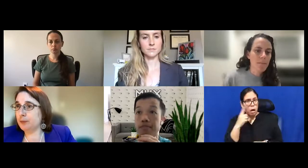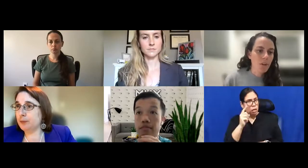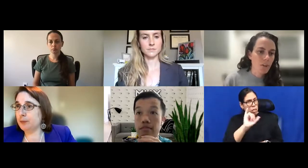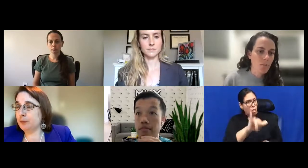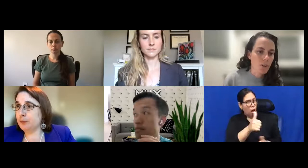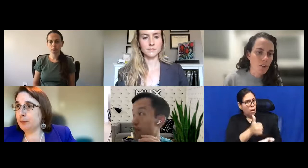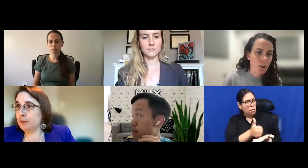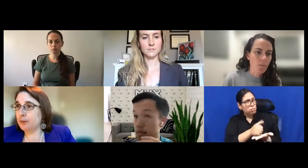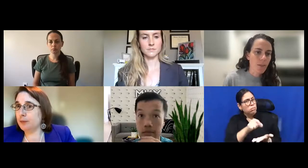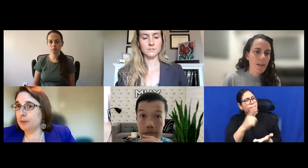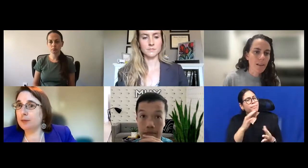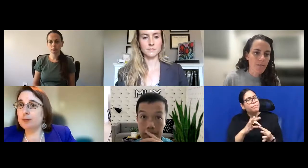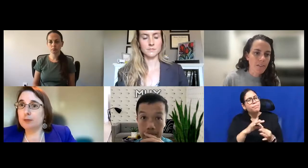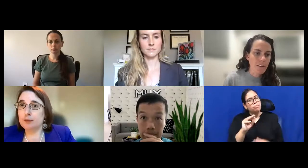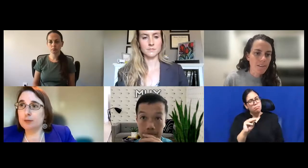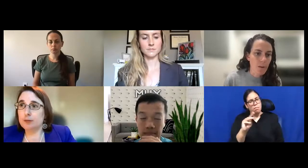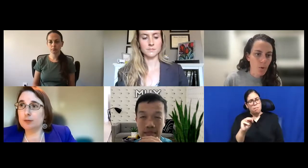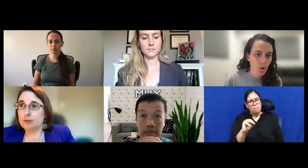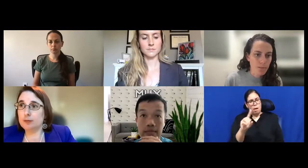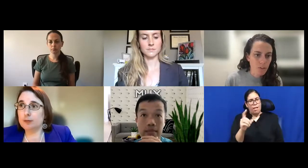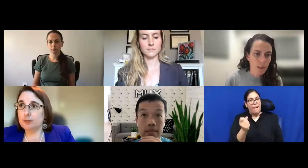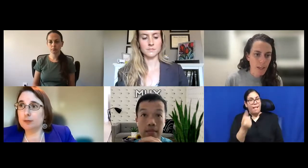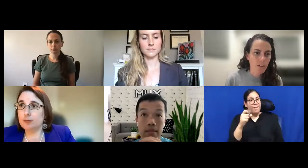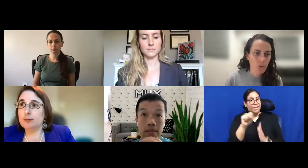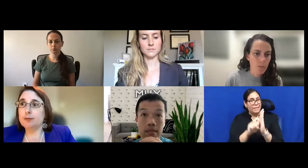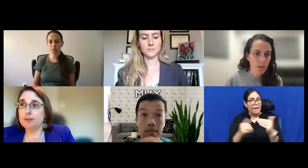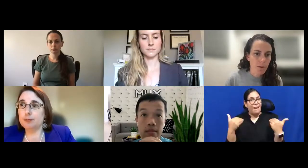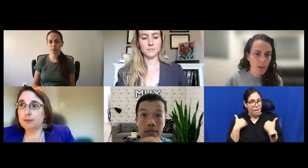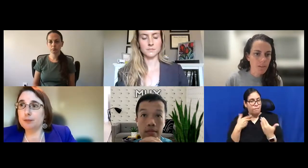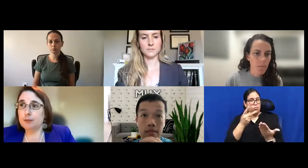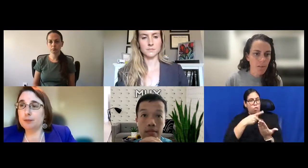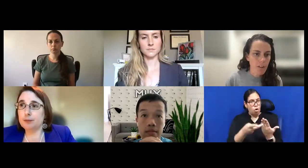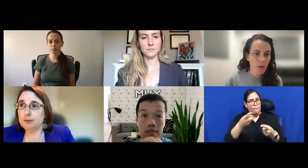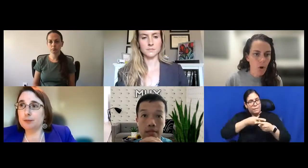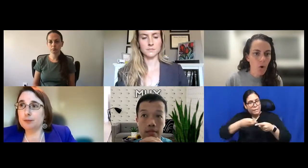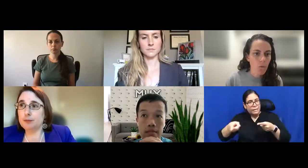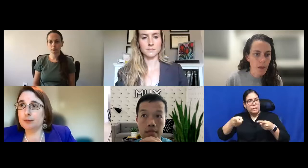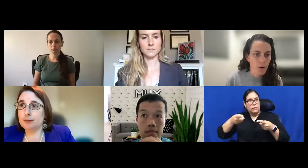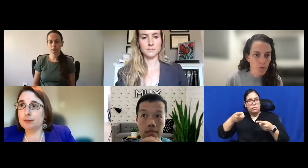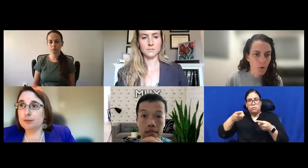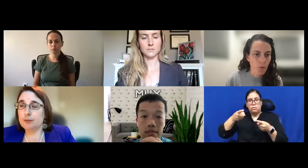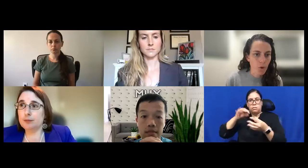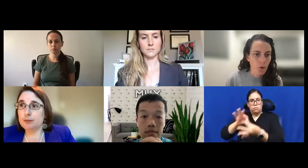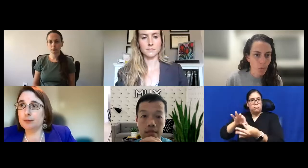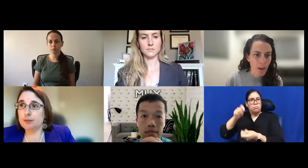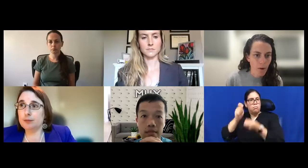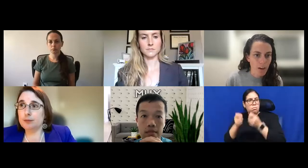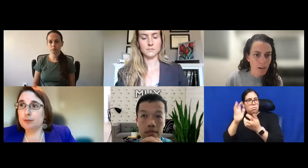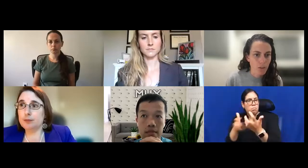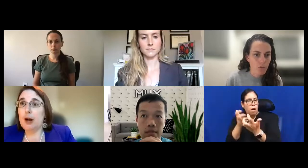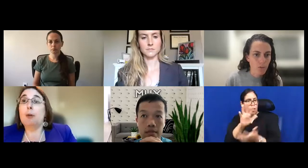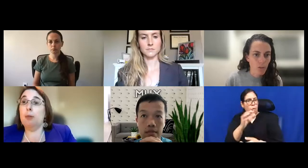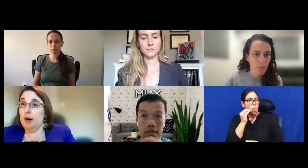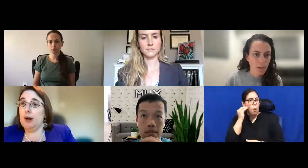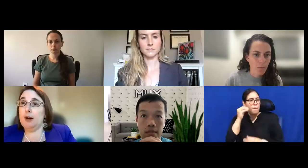in Maryland, you mentioned earlier about the 11 states having programs that's related to the ability to modify your home in an affordable way, right?